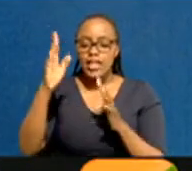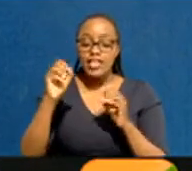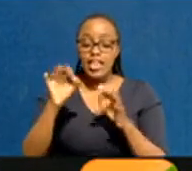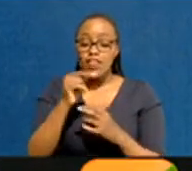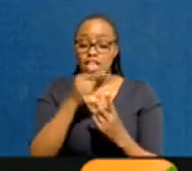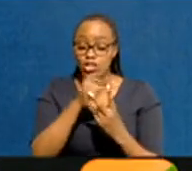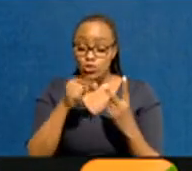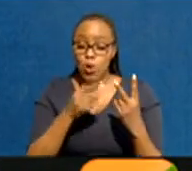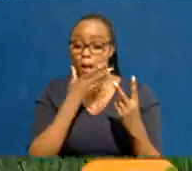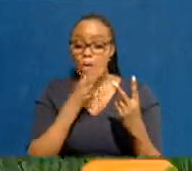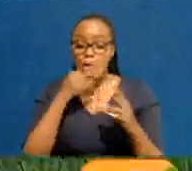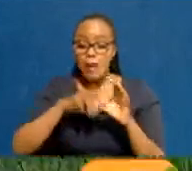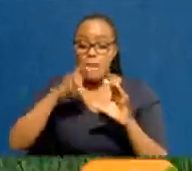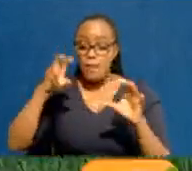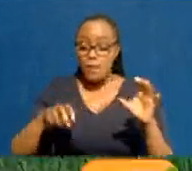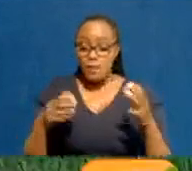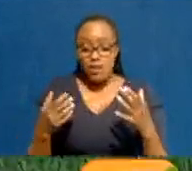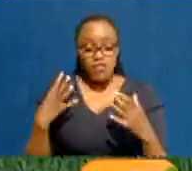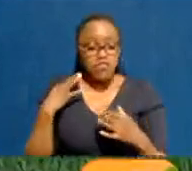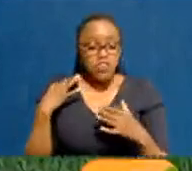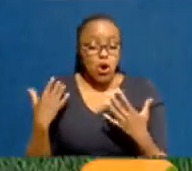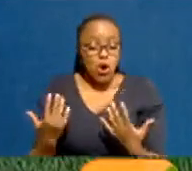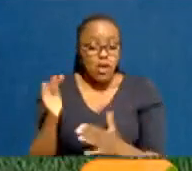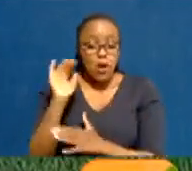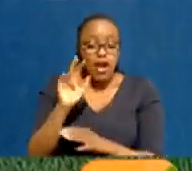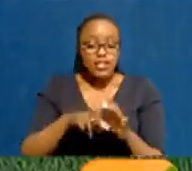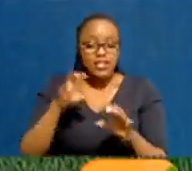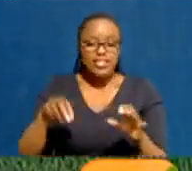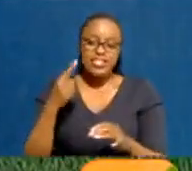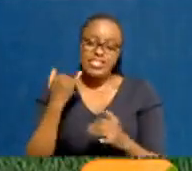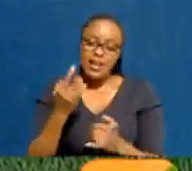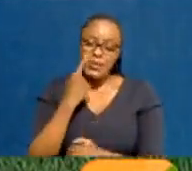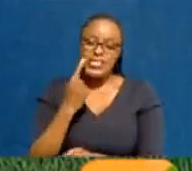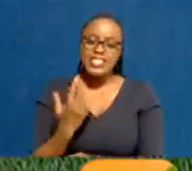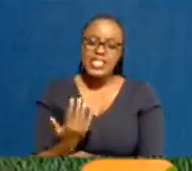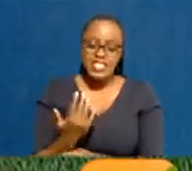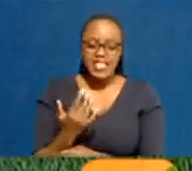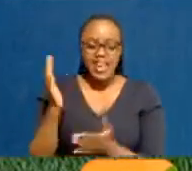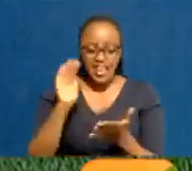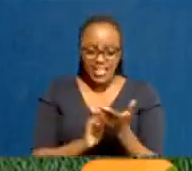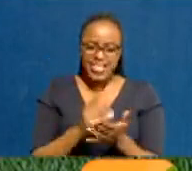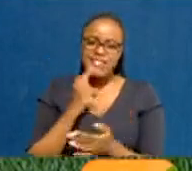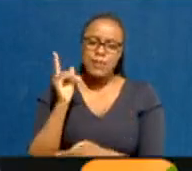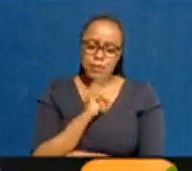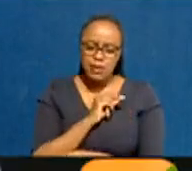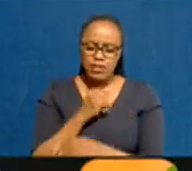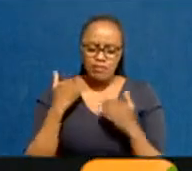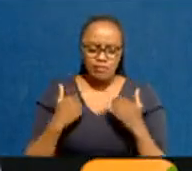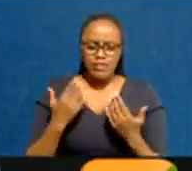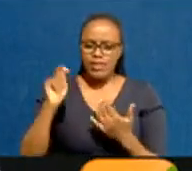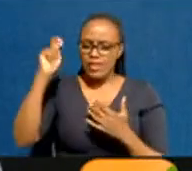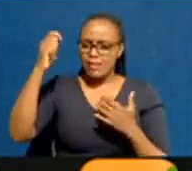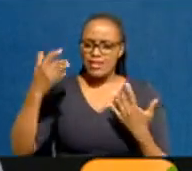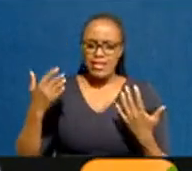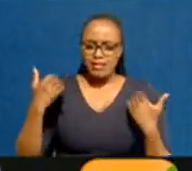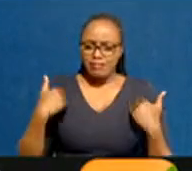those two gentlemen resigned voluntarily or were they asked? Now you see, where we are getting again. Are you doubting the president? The